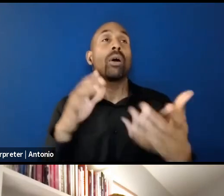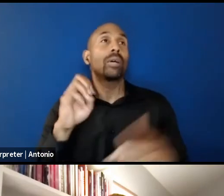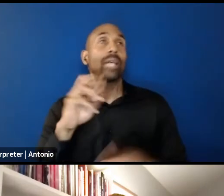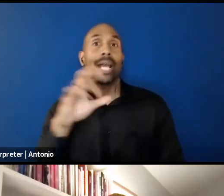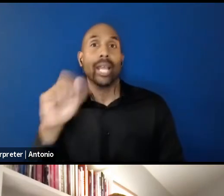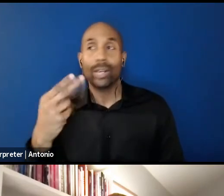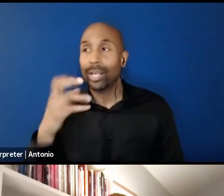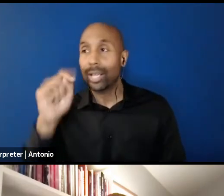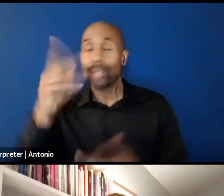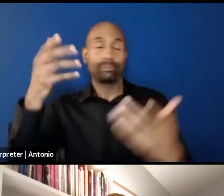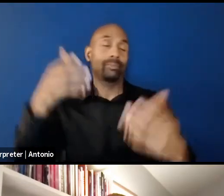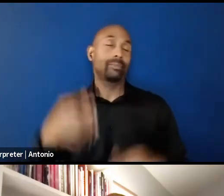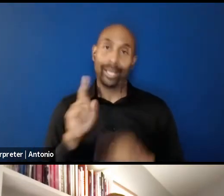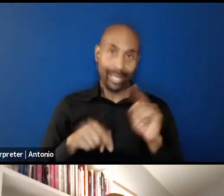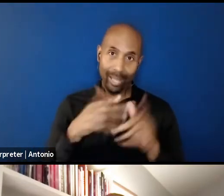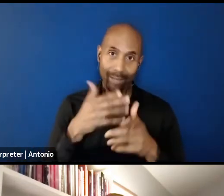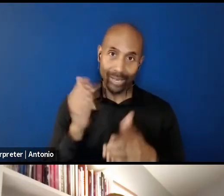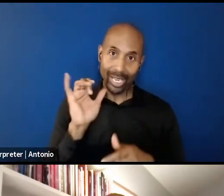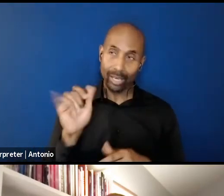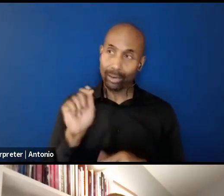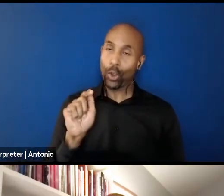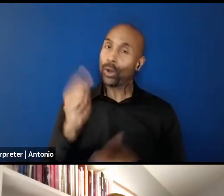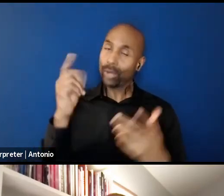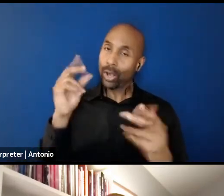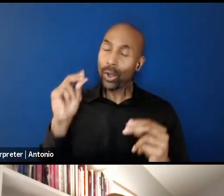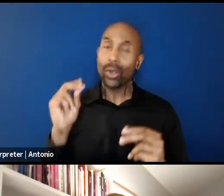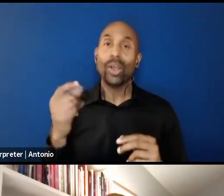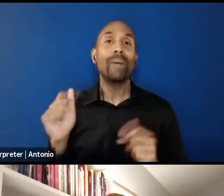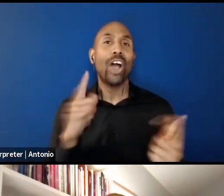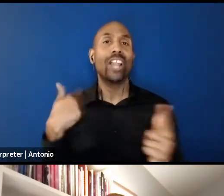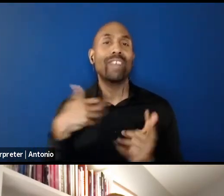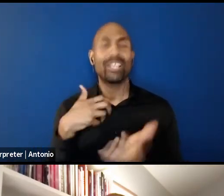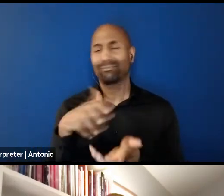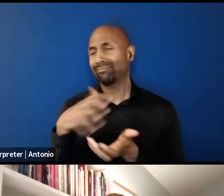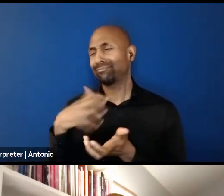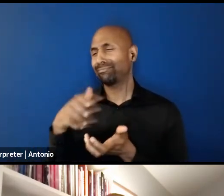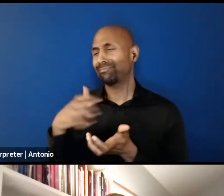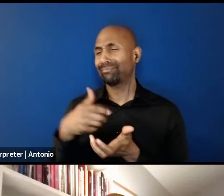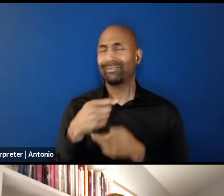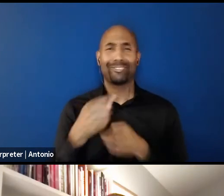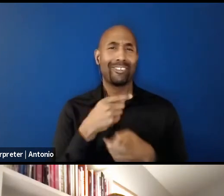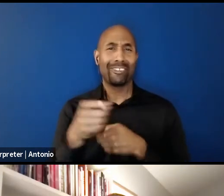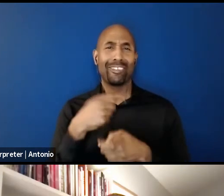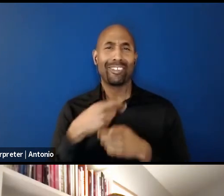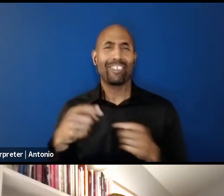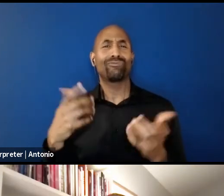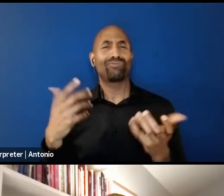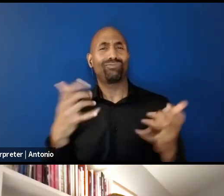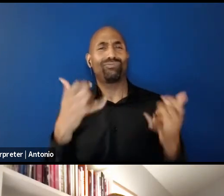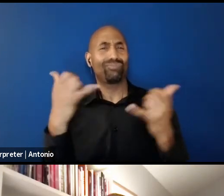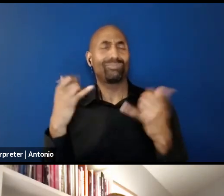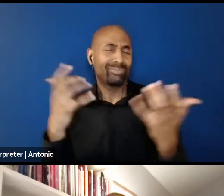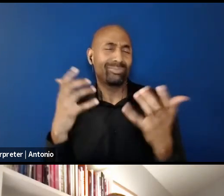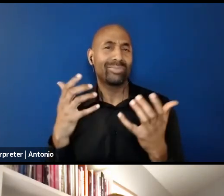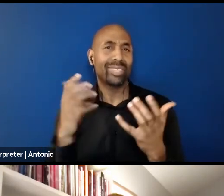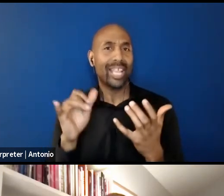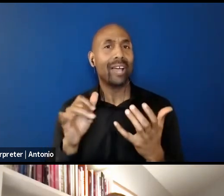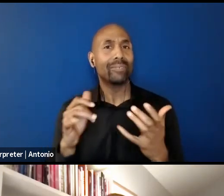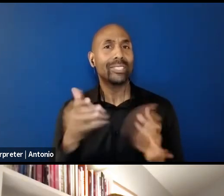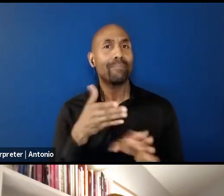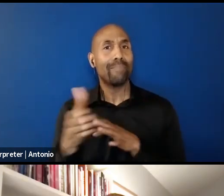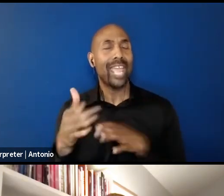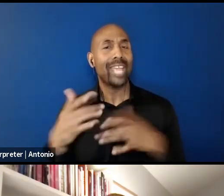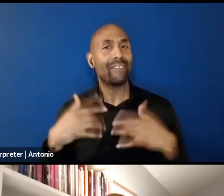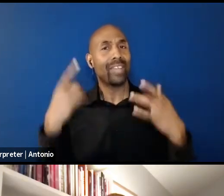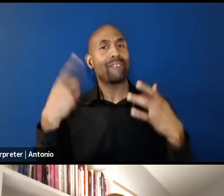don't forget Erica Hunt, you know, laughing together was, you know, one of the key, you know, events. You